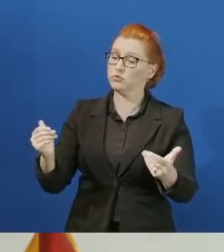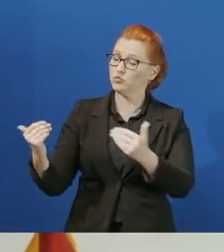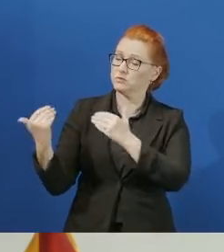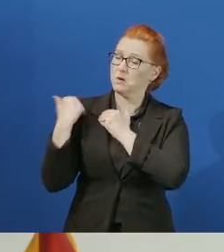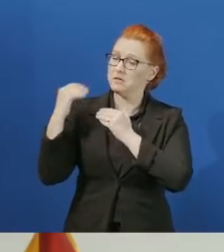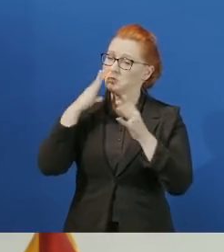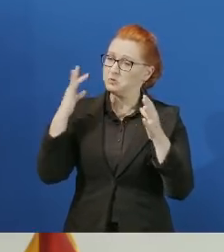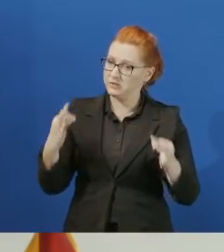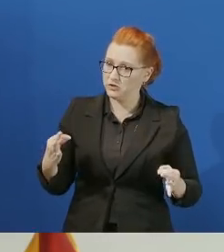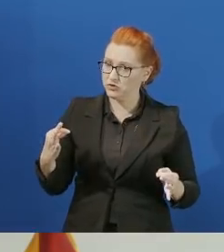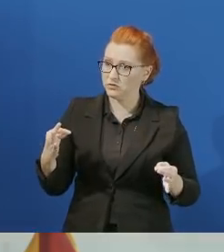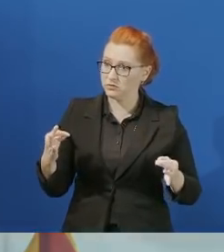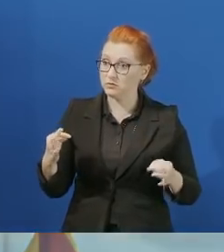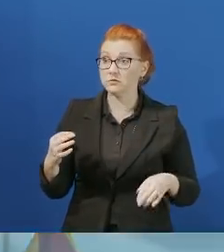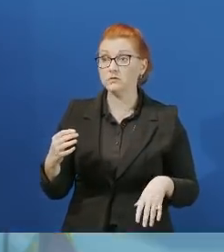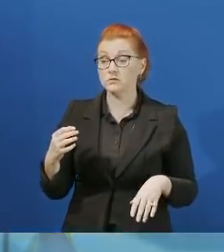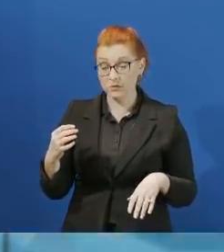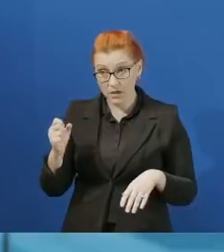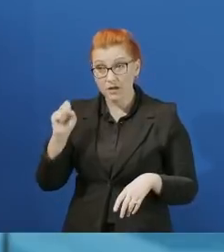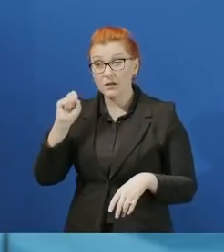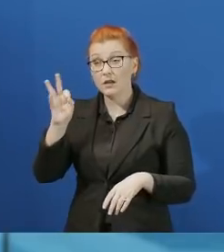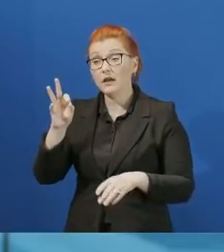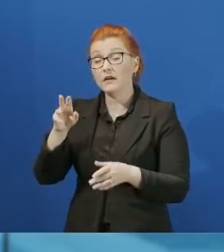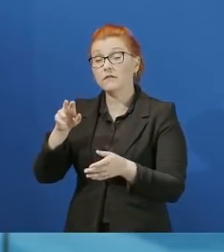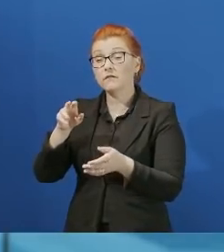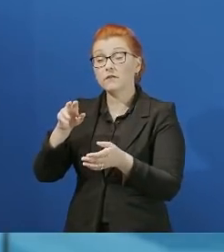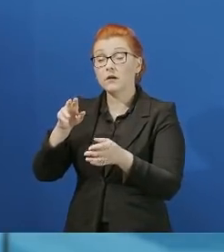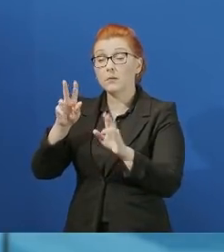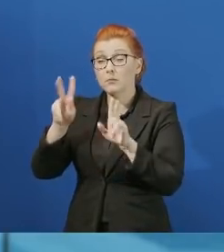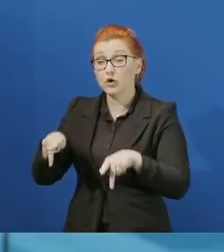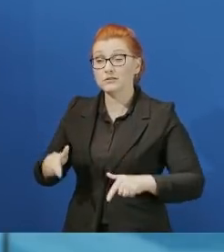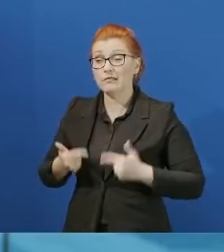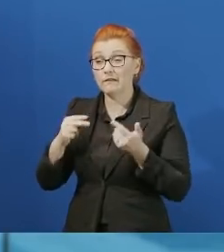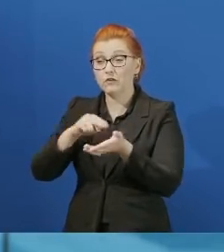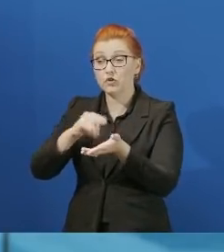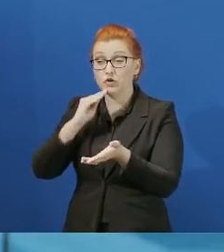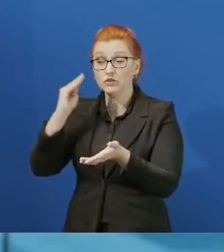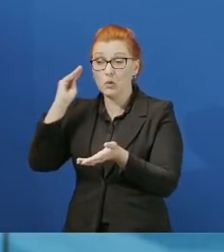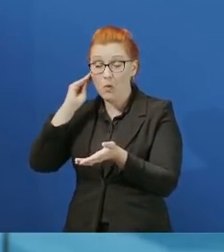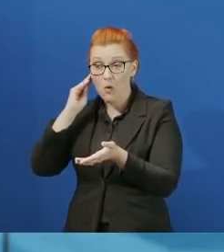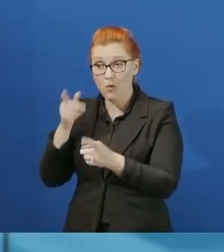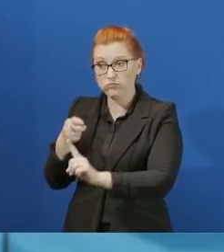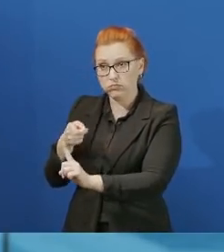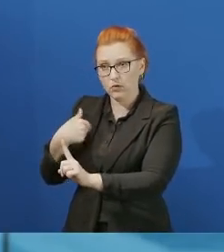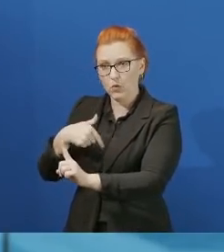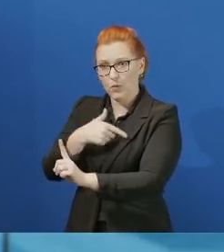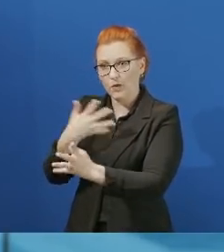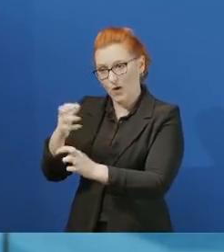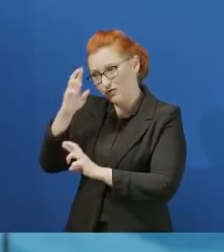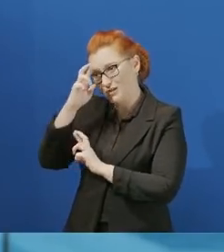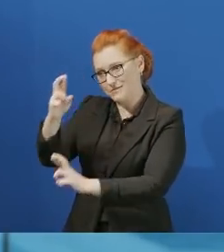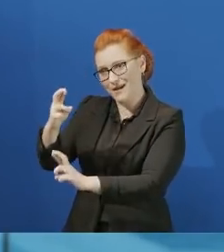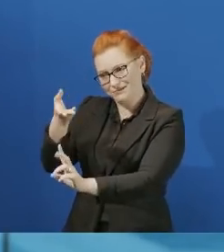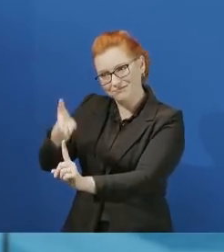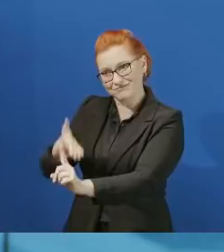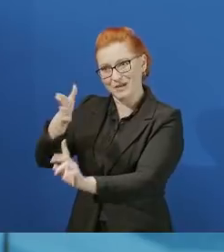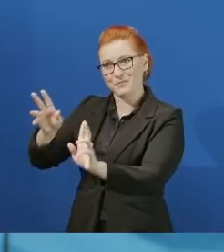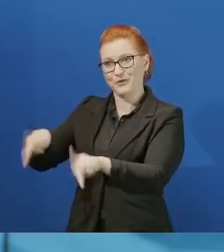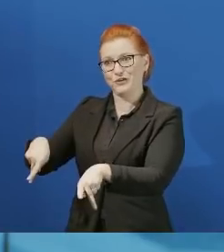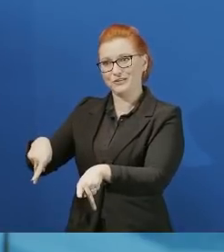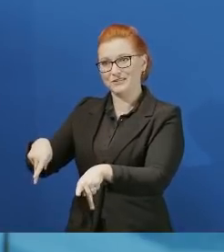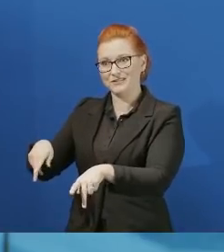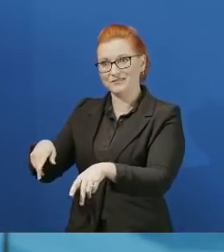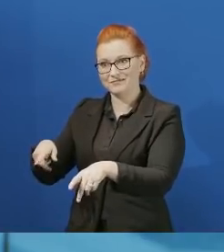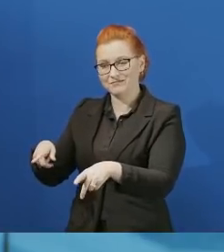are treating the residents of these facilities as people. We are listening to them in terms of their next